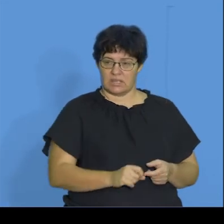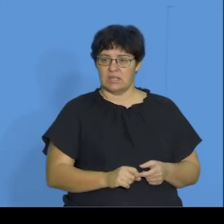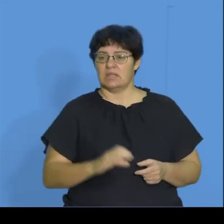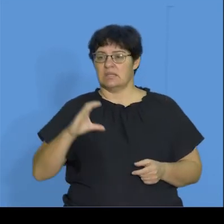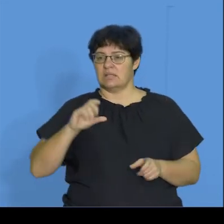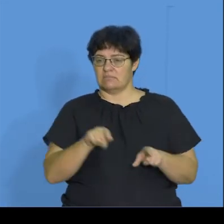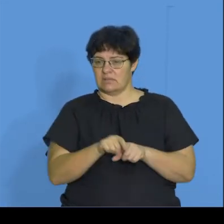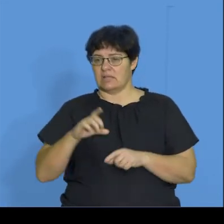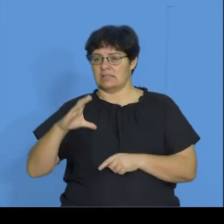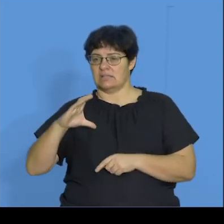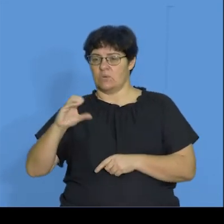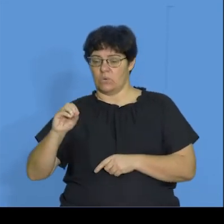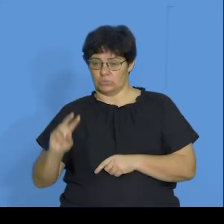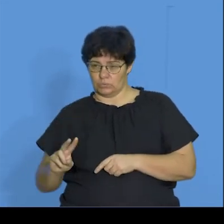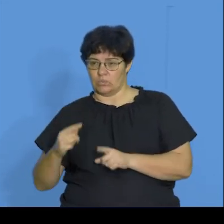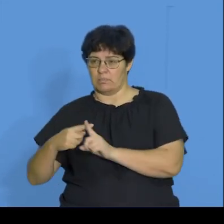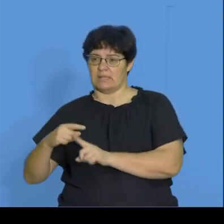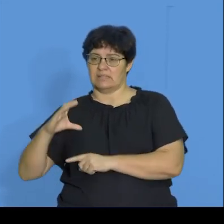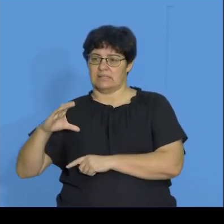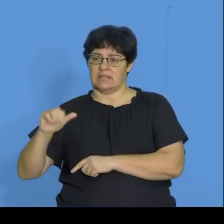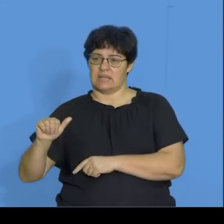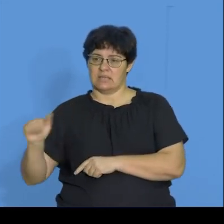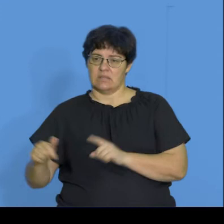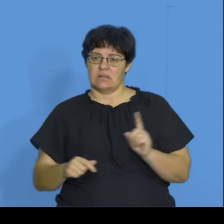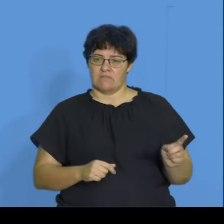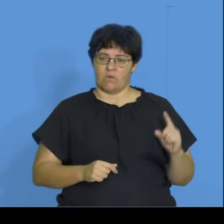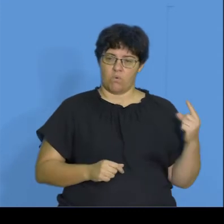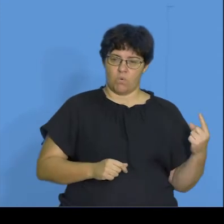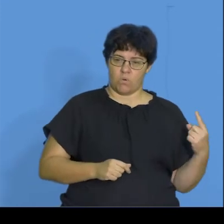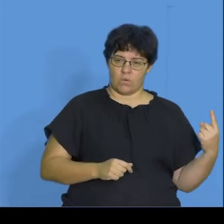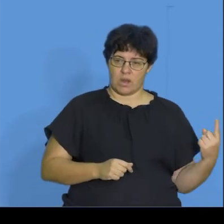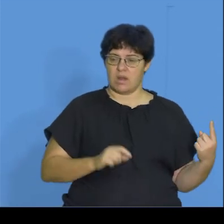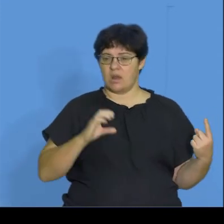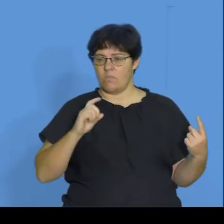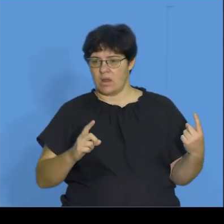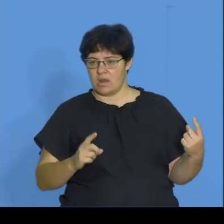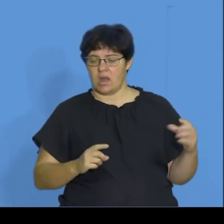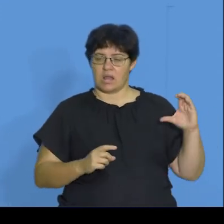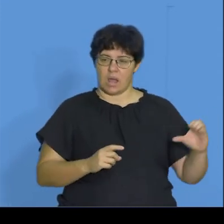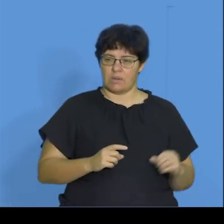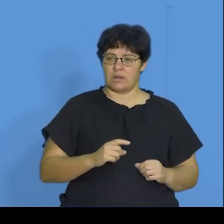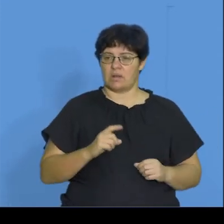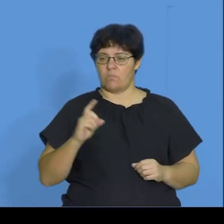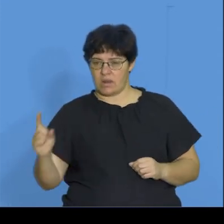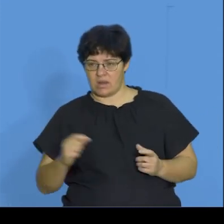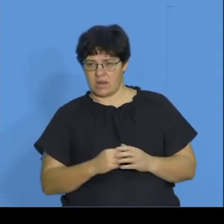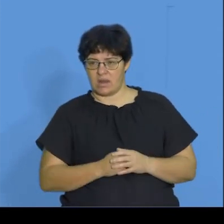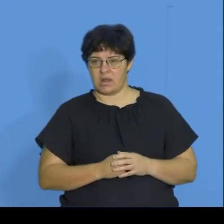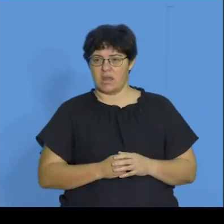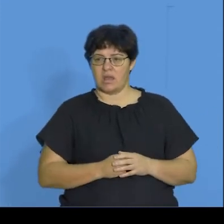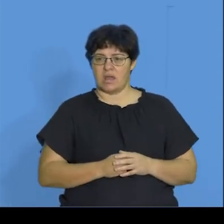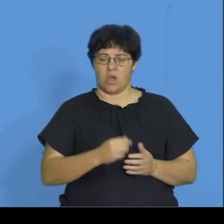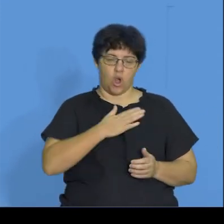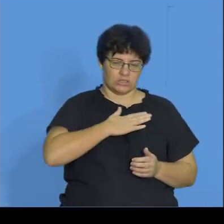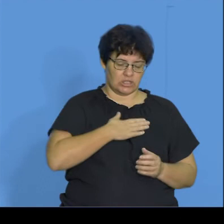left, 1 on the right. Oxygen, we've got 3 on the left, and then 3 on the right. So this is